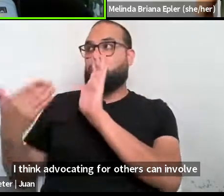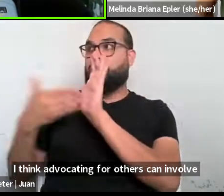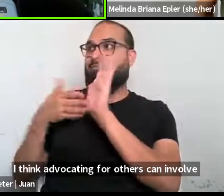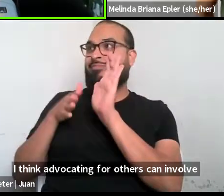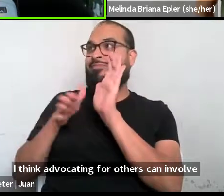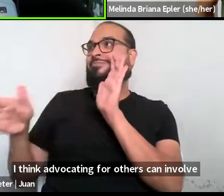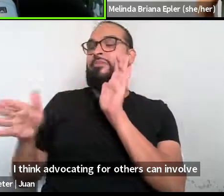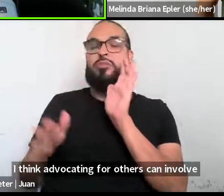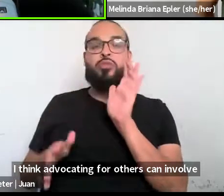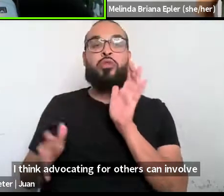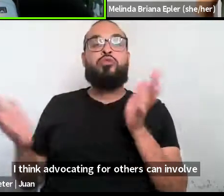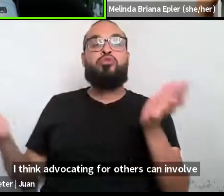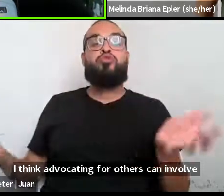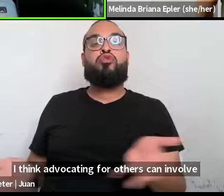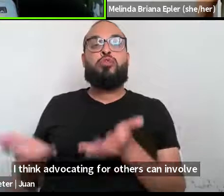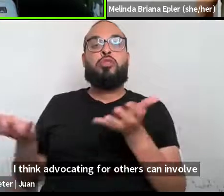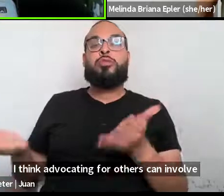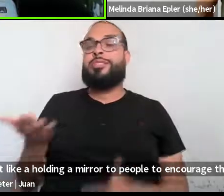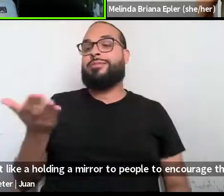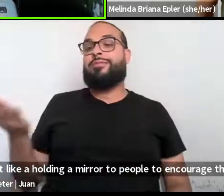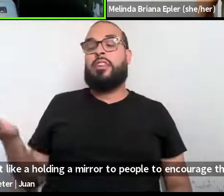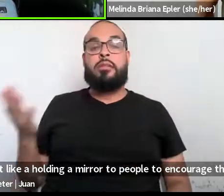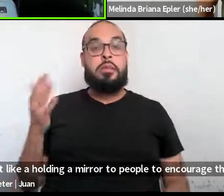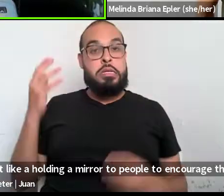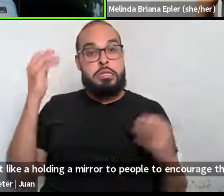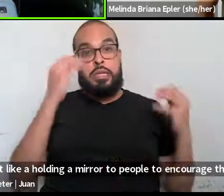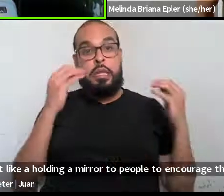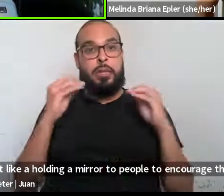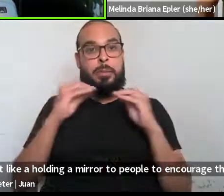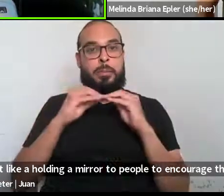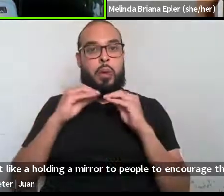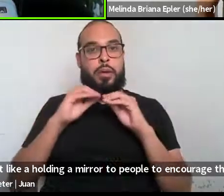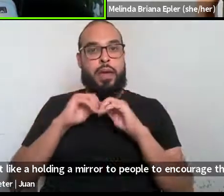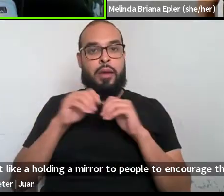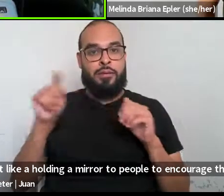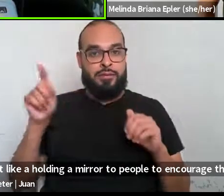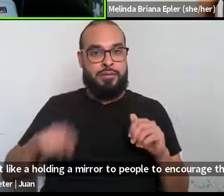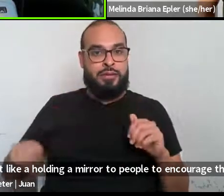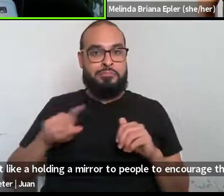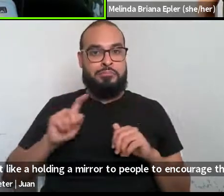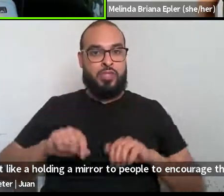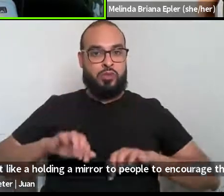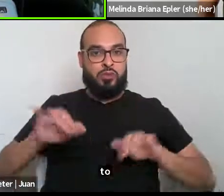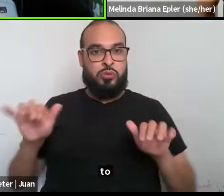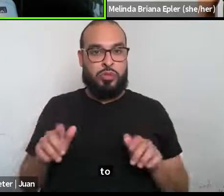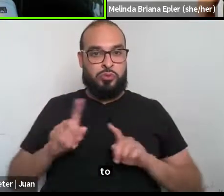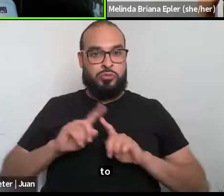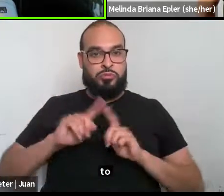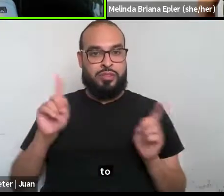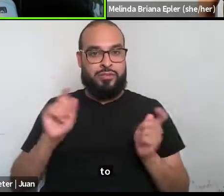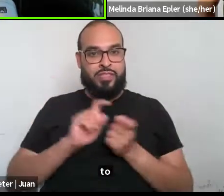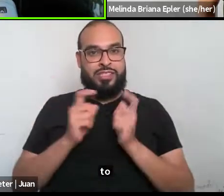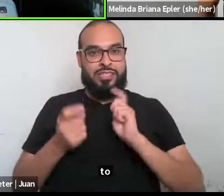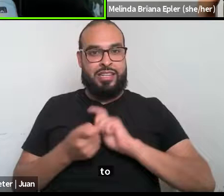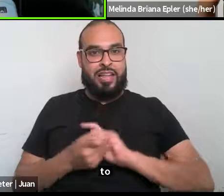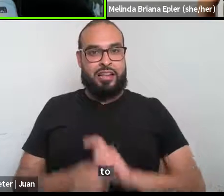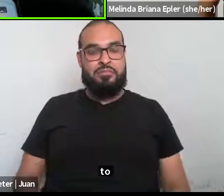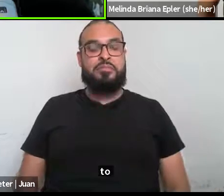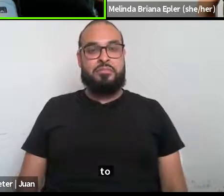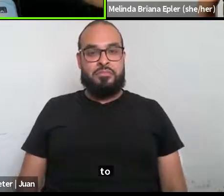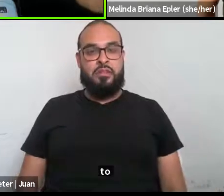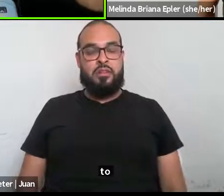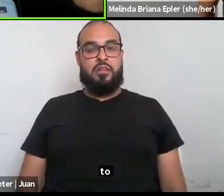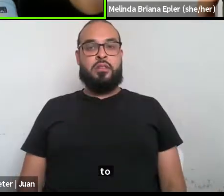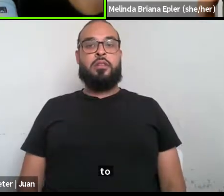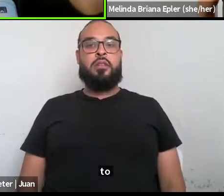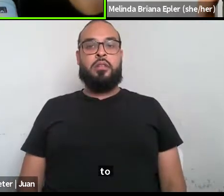them to think about how they need to be doing things differently. Um, and I think that